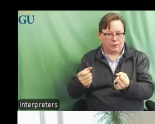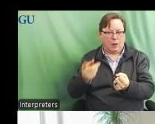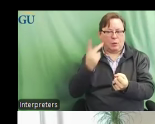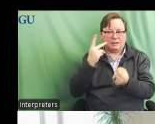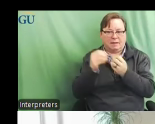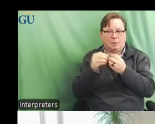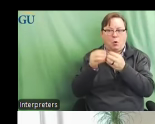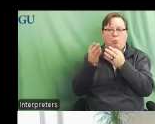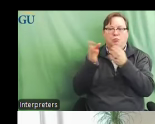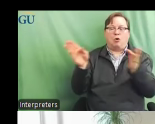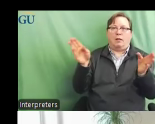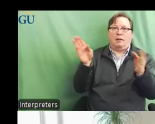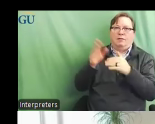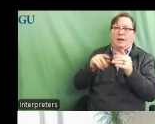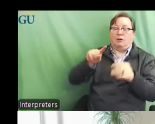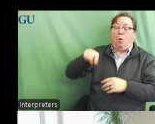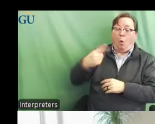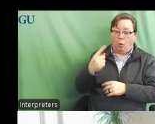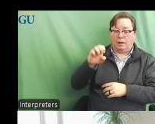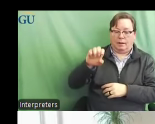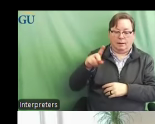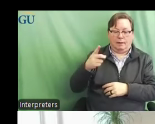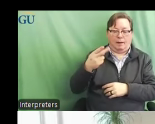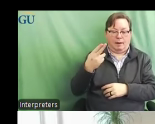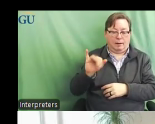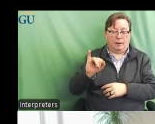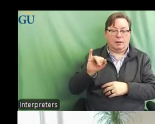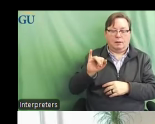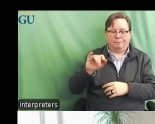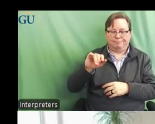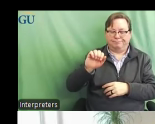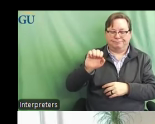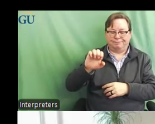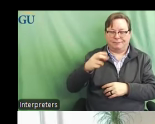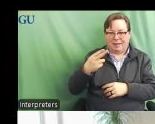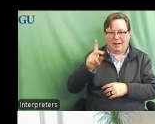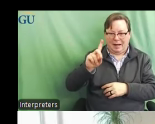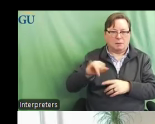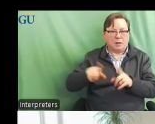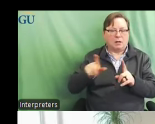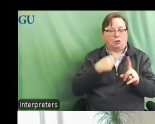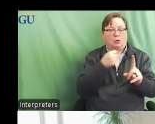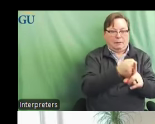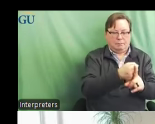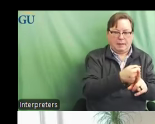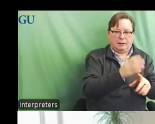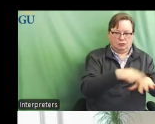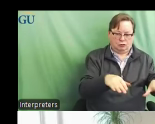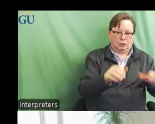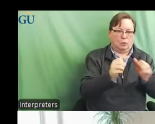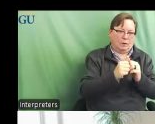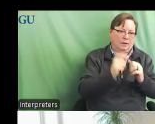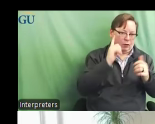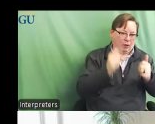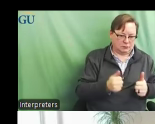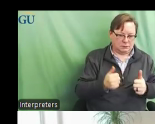EHDI system, but impact also on our kids who have hearing loss. So those are some of the problems. We know